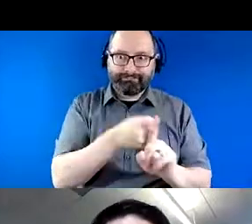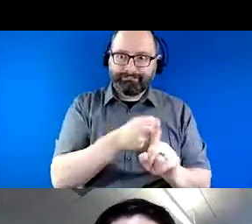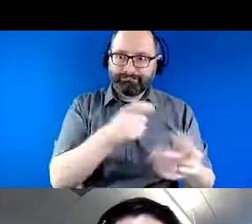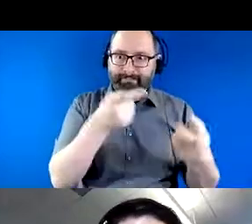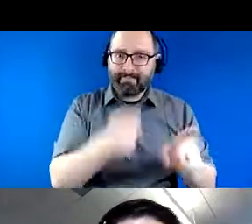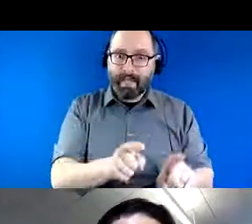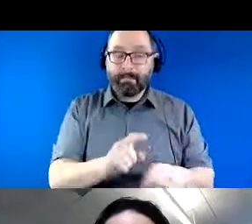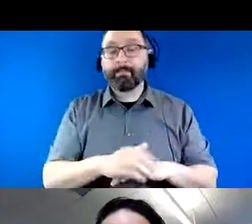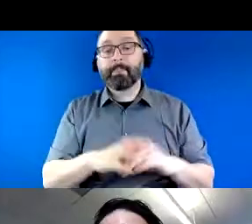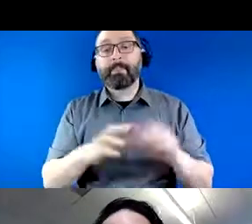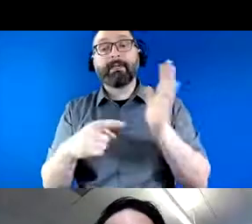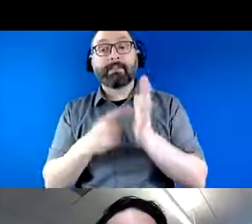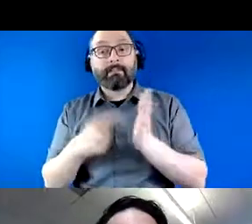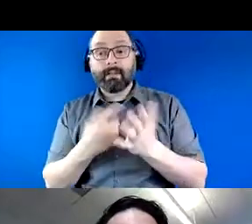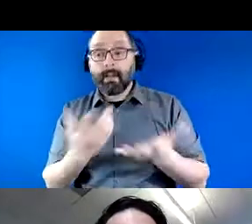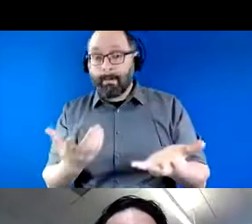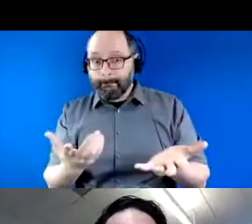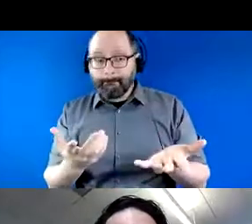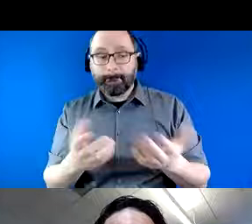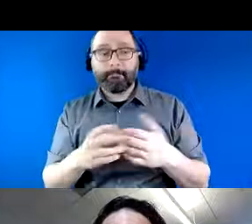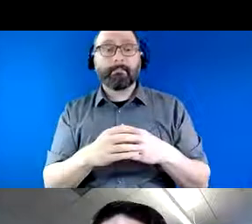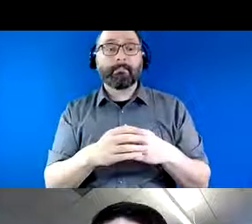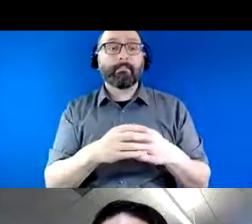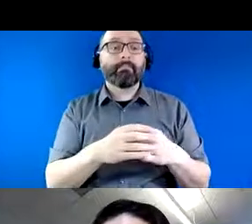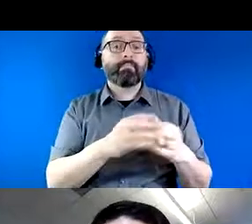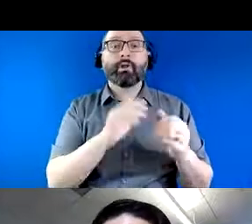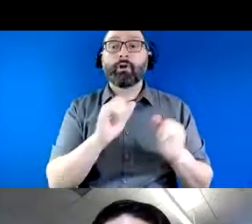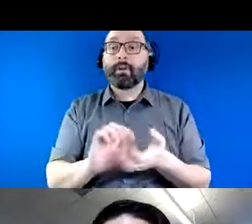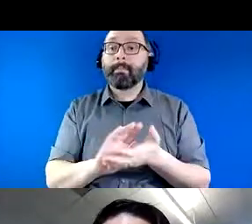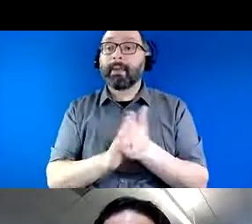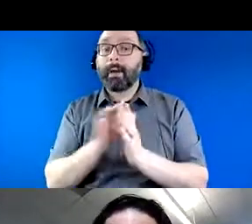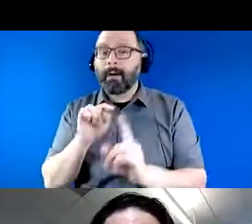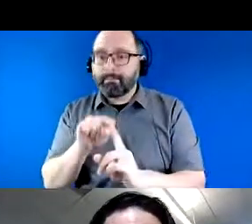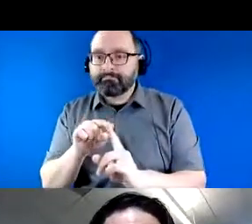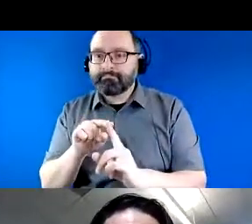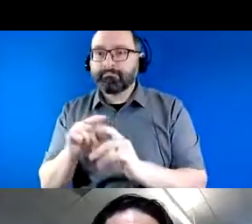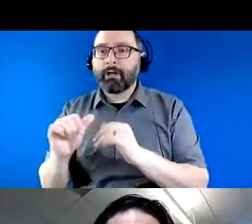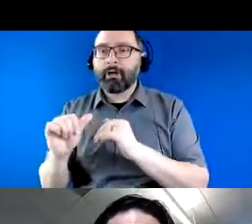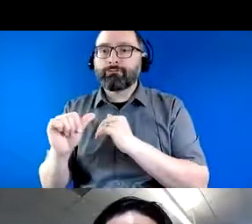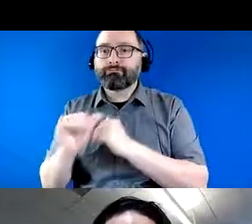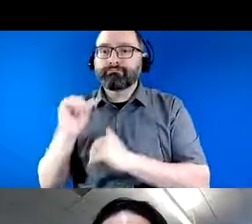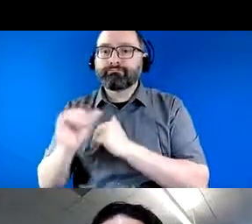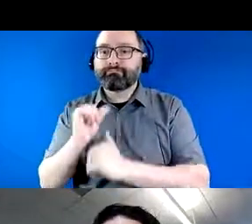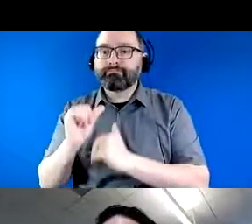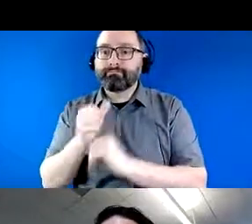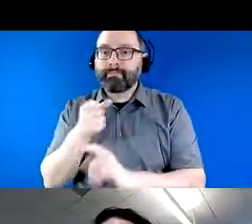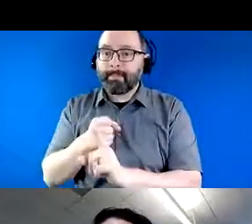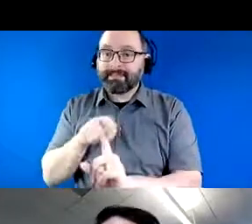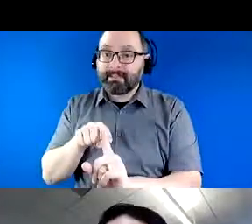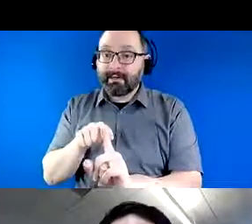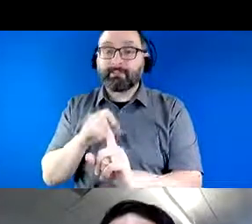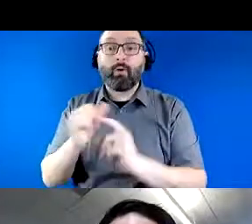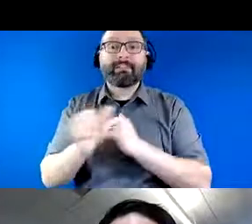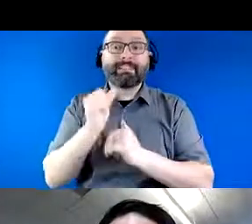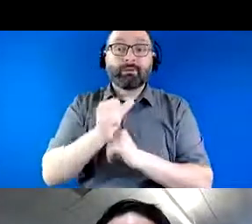Sometimes it can lead to a risk of harm to the patient themselves or the family member